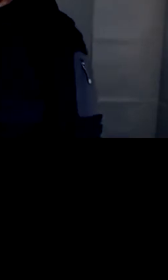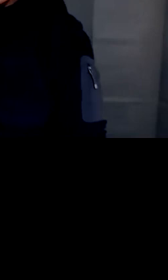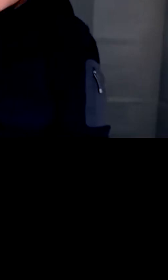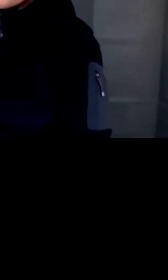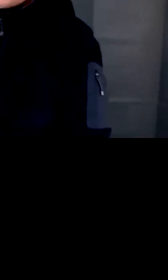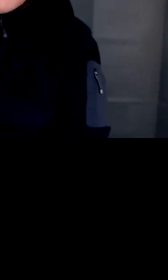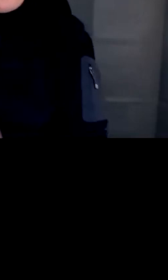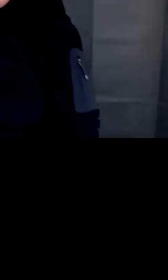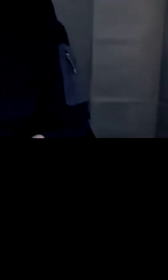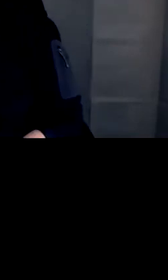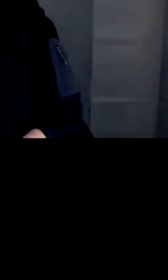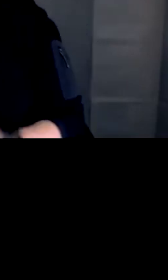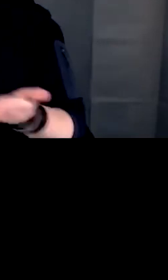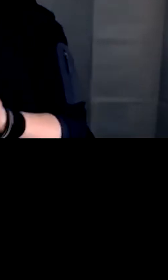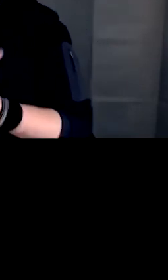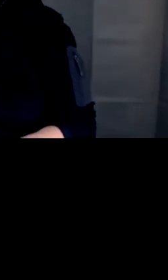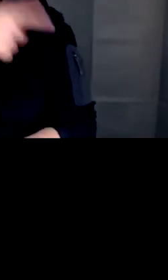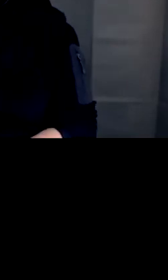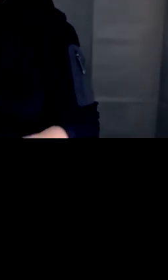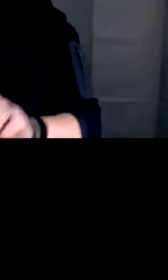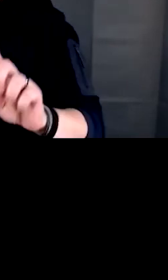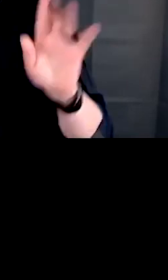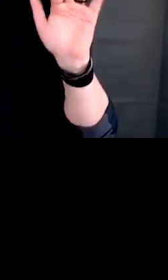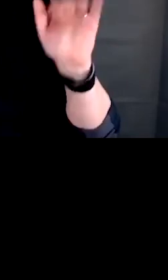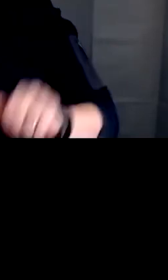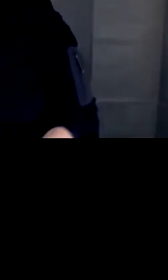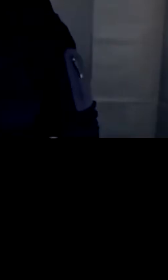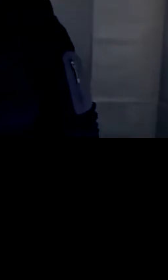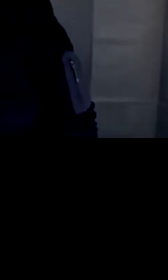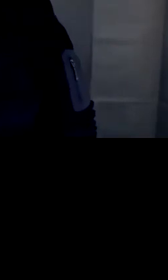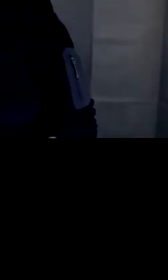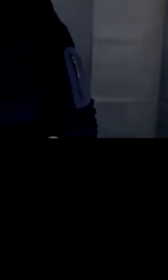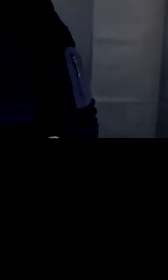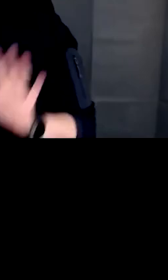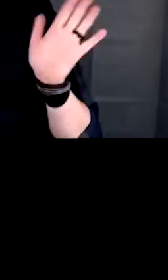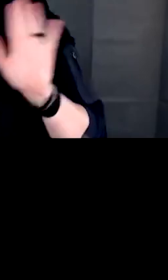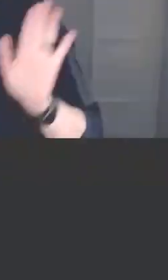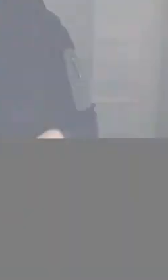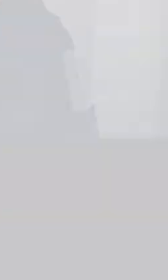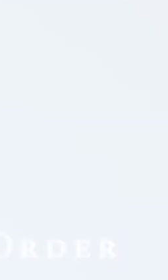All right. All right, everybody. See you next month. Bye.